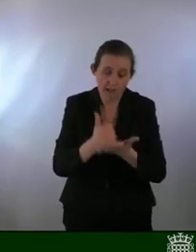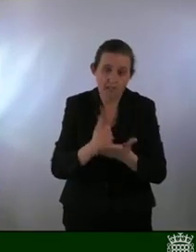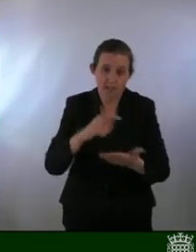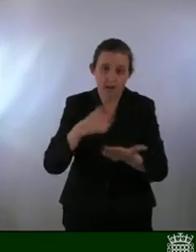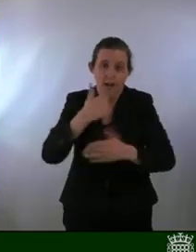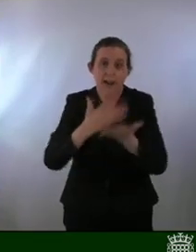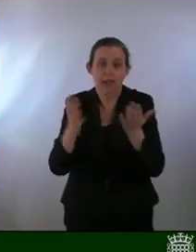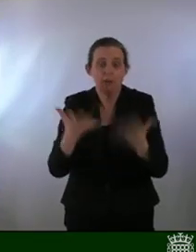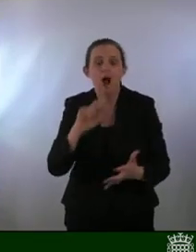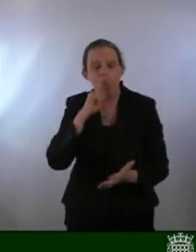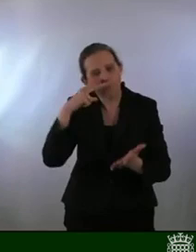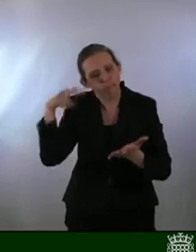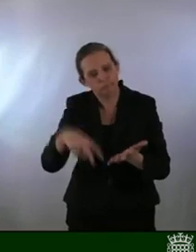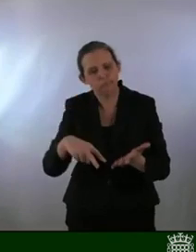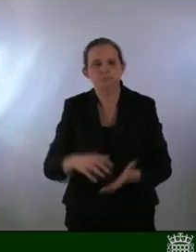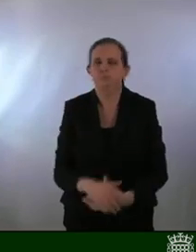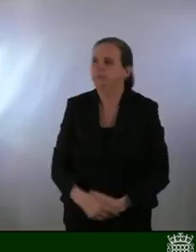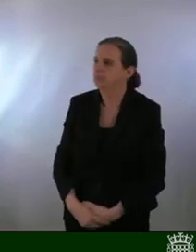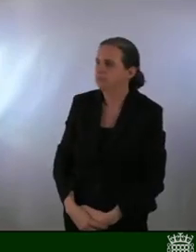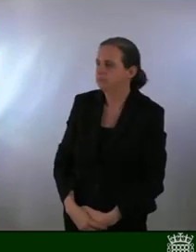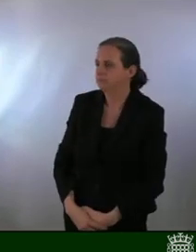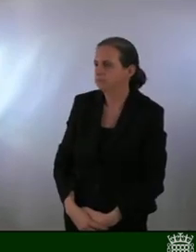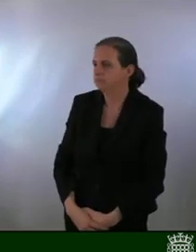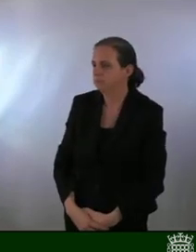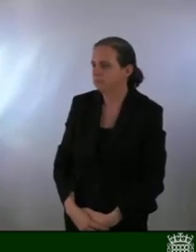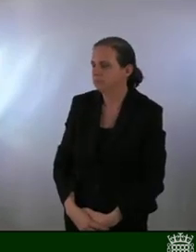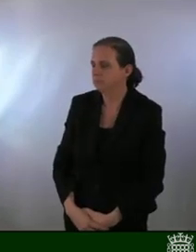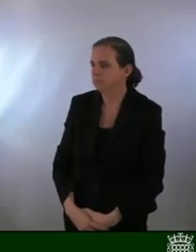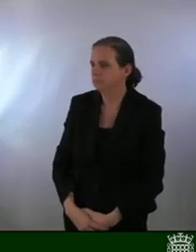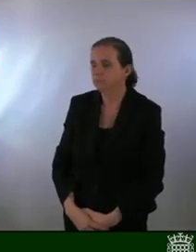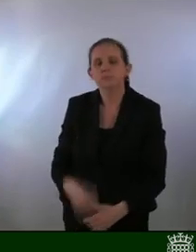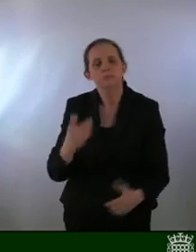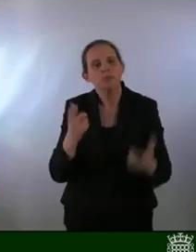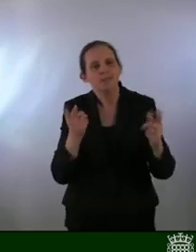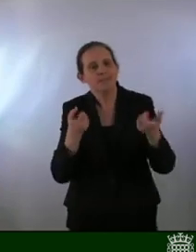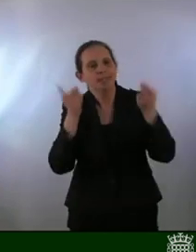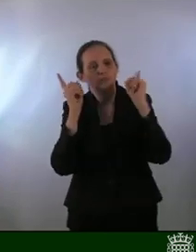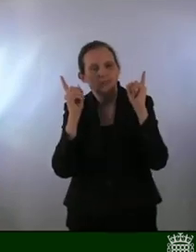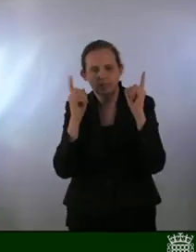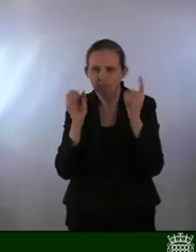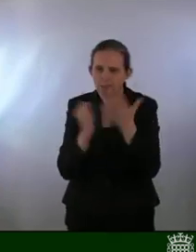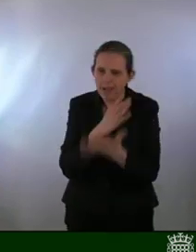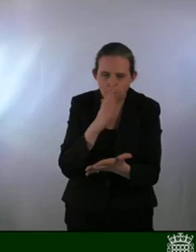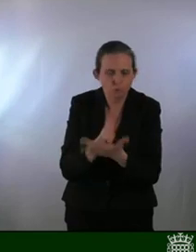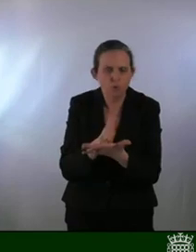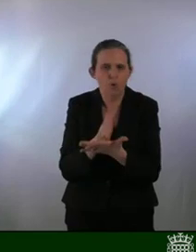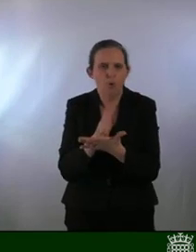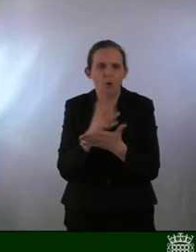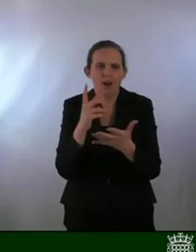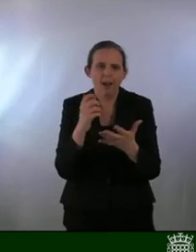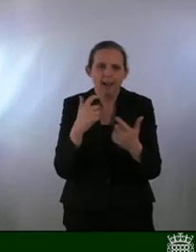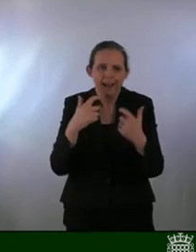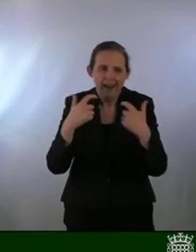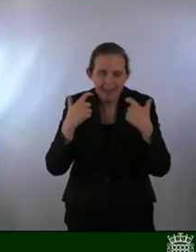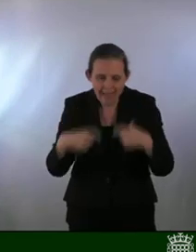John Redwood, Sir John Redwood. Will the Secretary of State make sure that in the legal powers and guidance, all